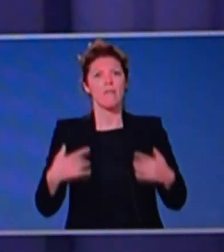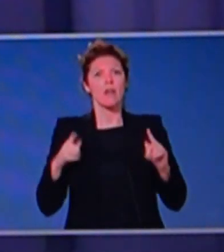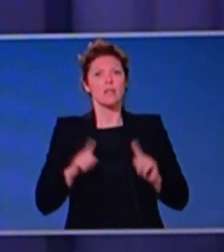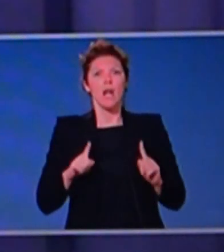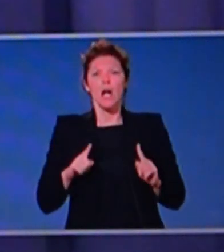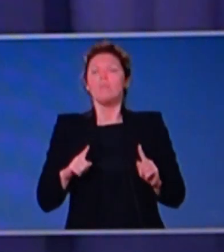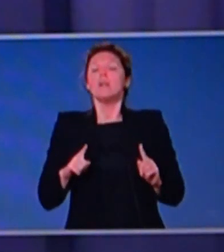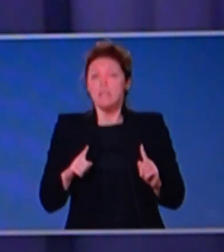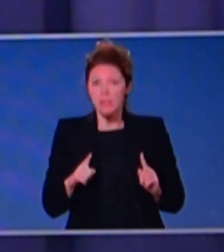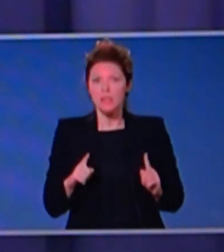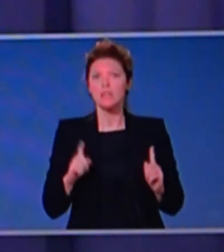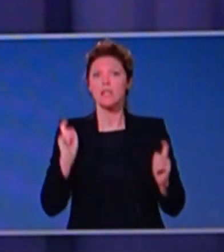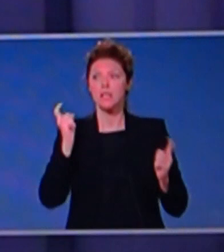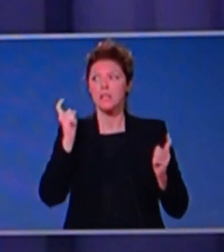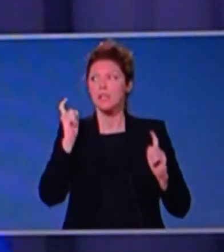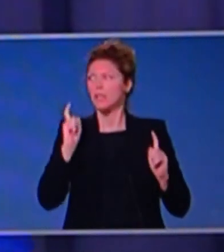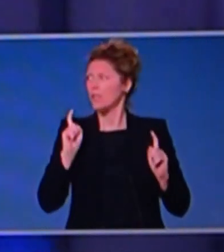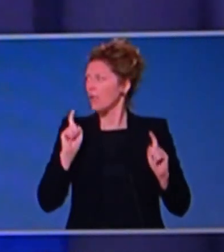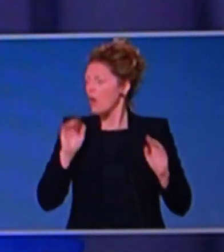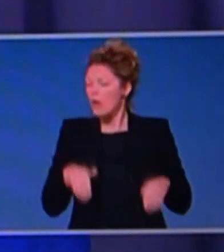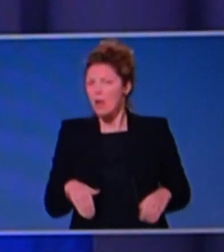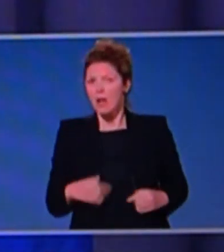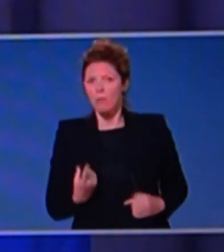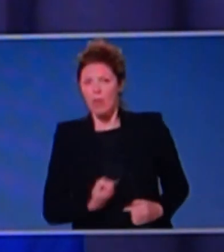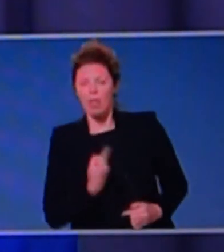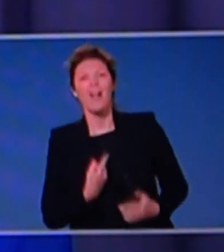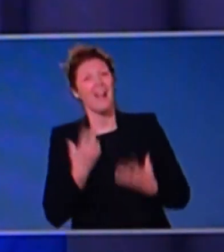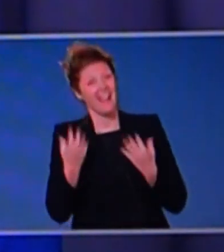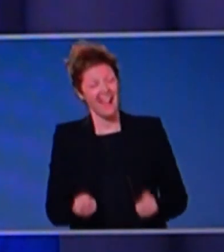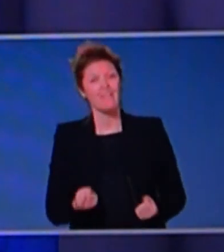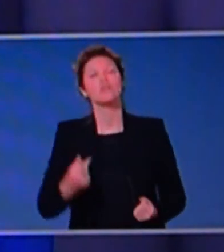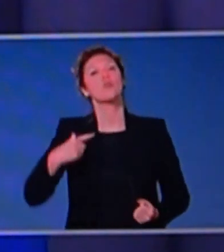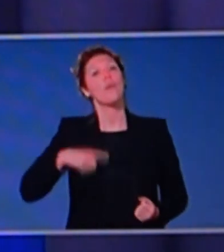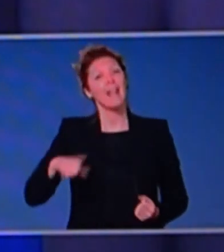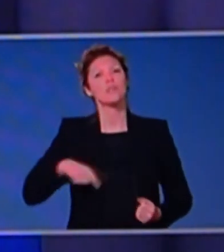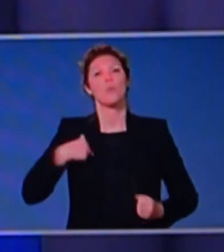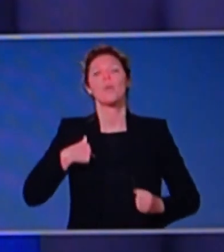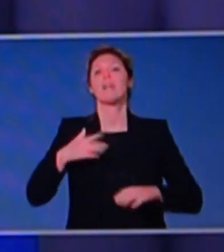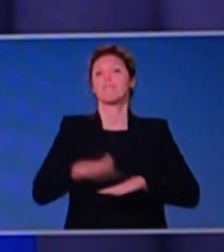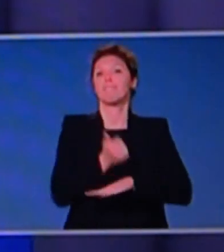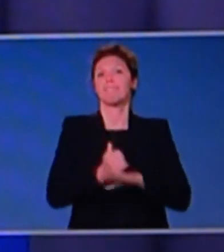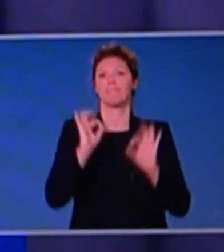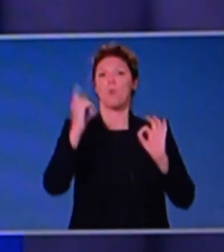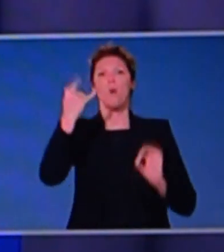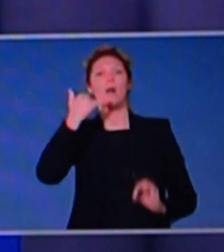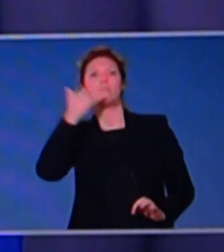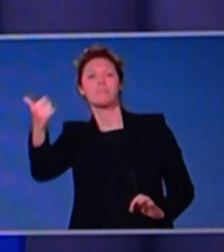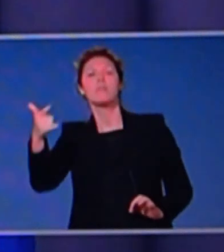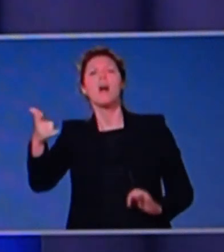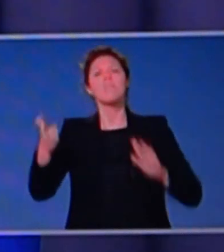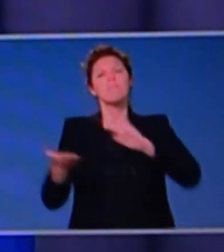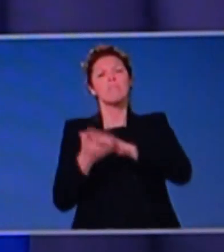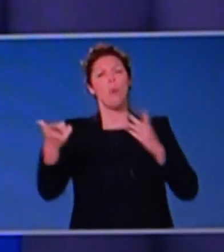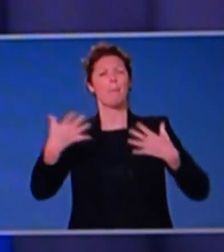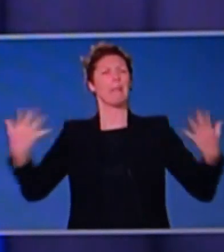quite constrained circumstances. So we established a specific support line hosted by Beyond Blue, and I'll take you